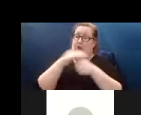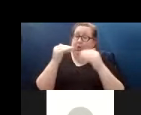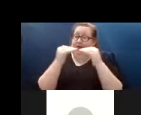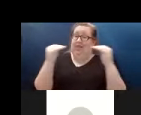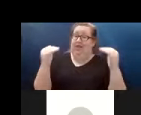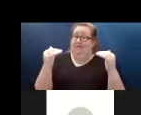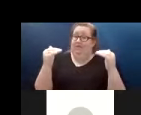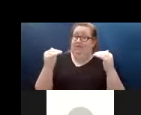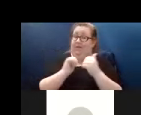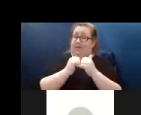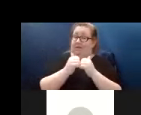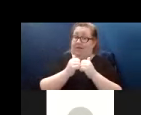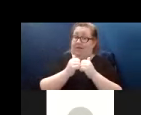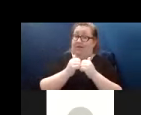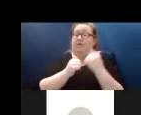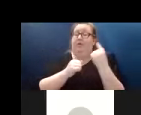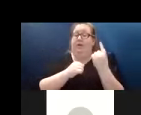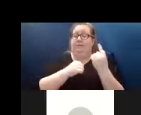this is